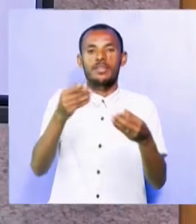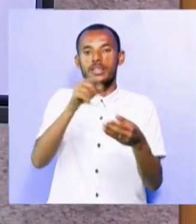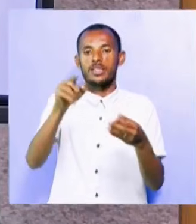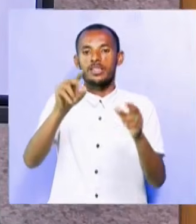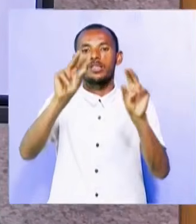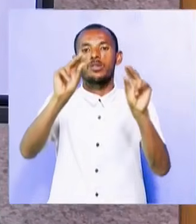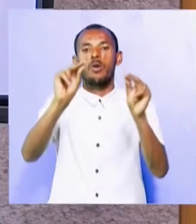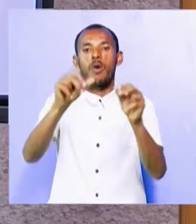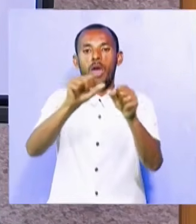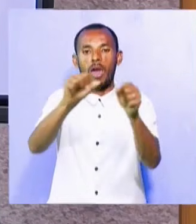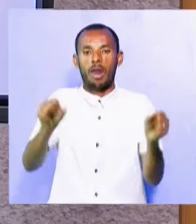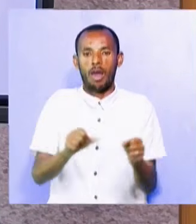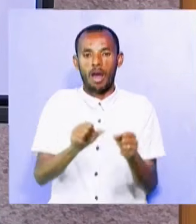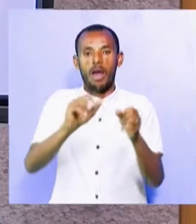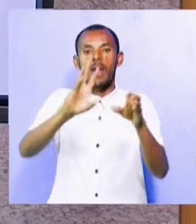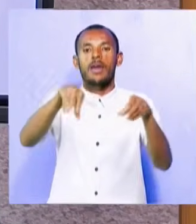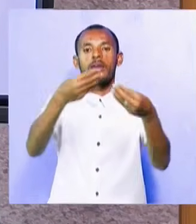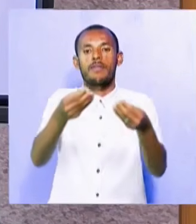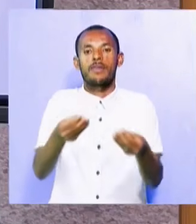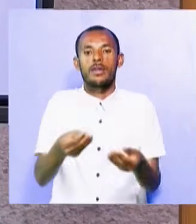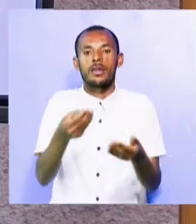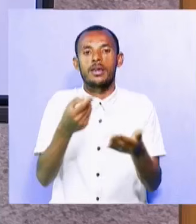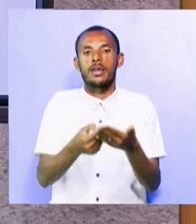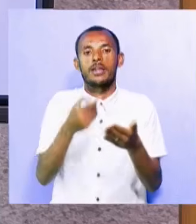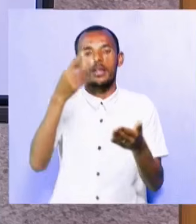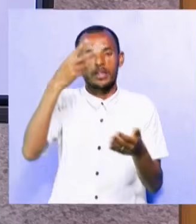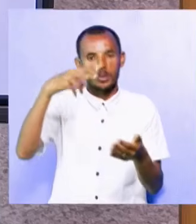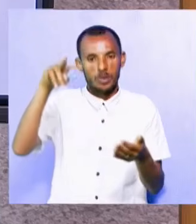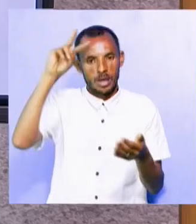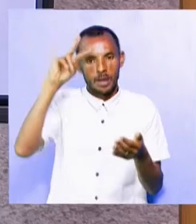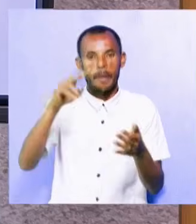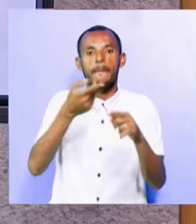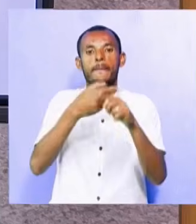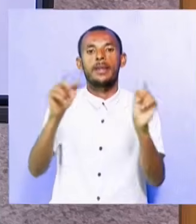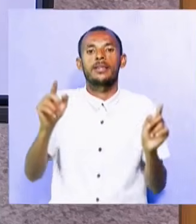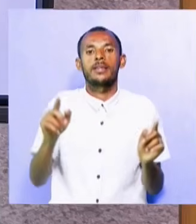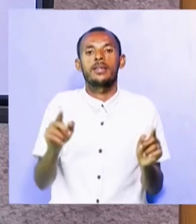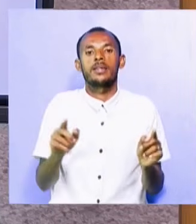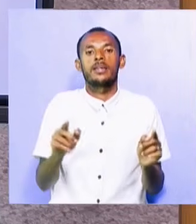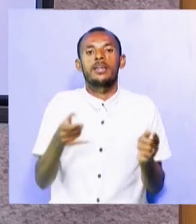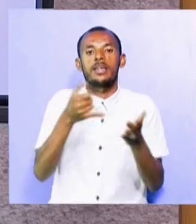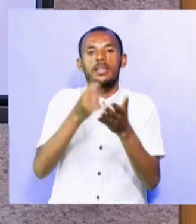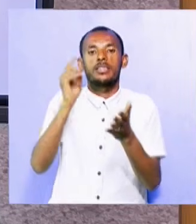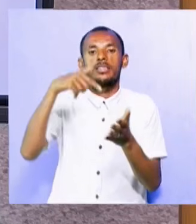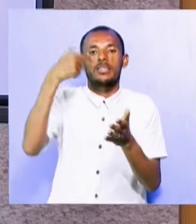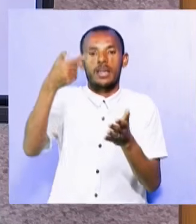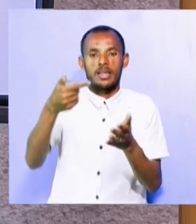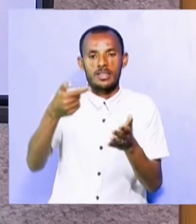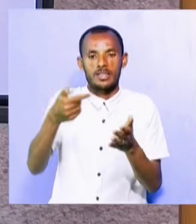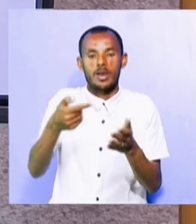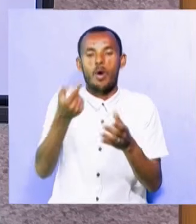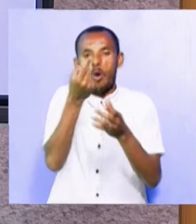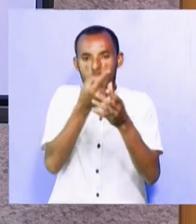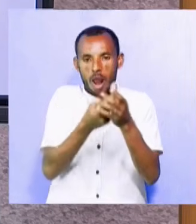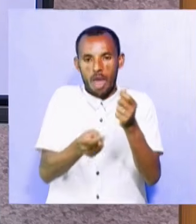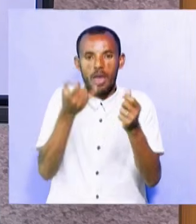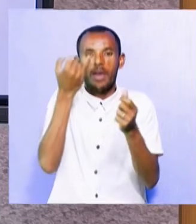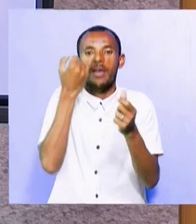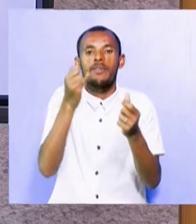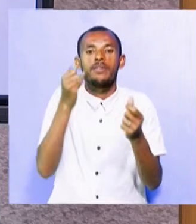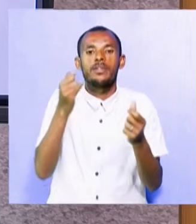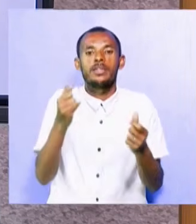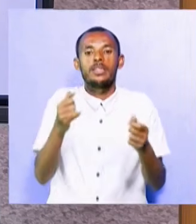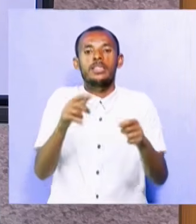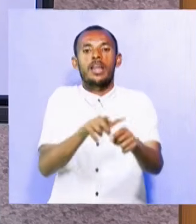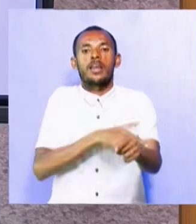area given for a certain particular square, but it says only if the length of